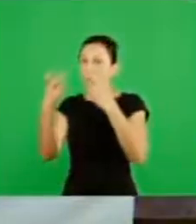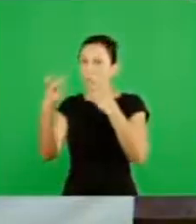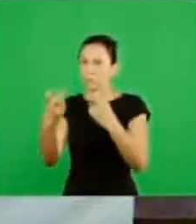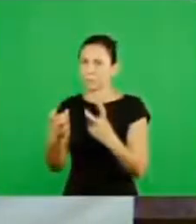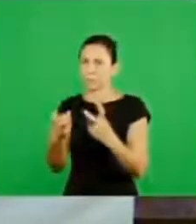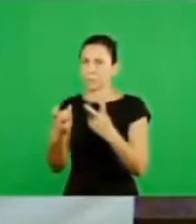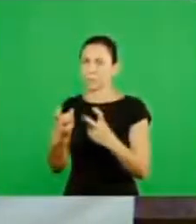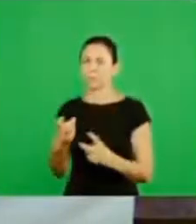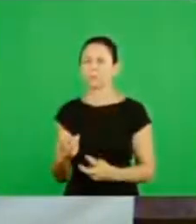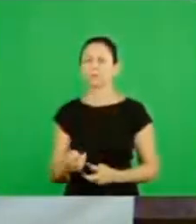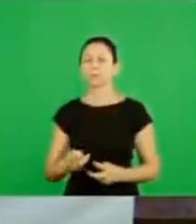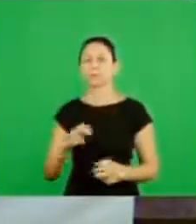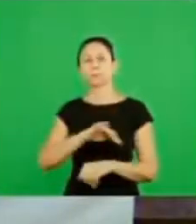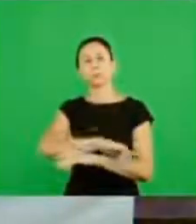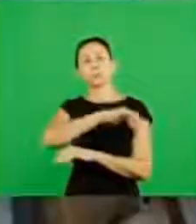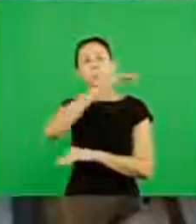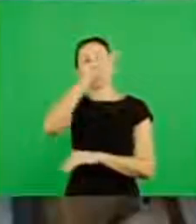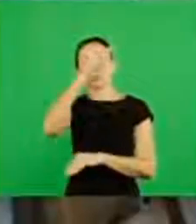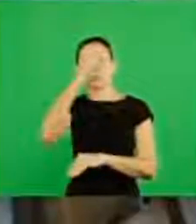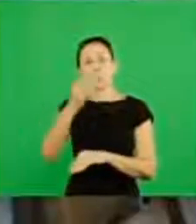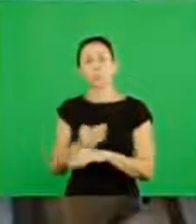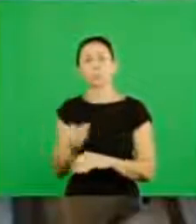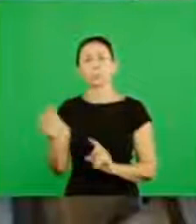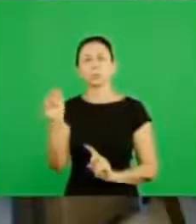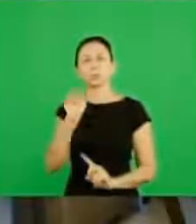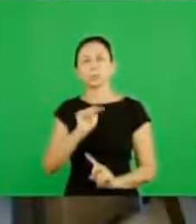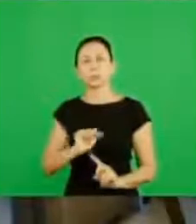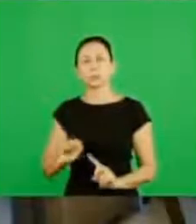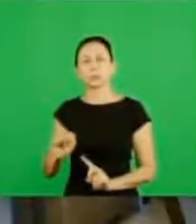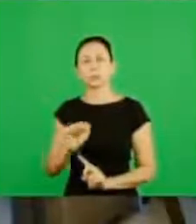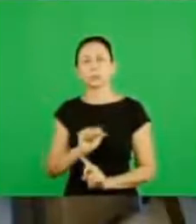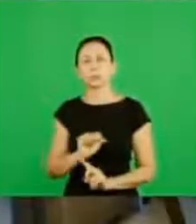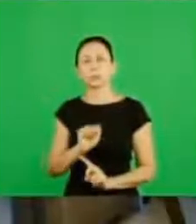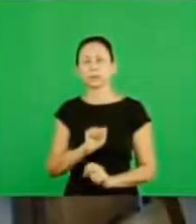Sound the trumpet and cry out.